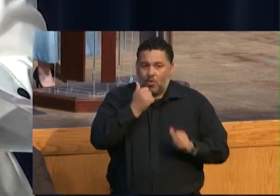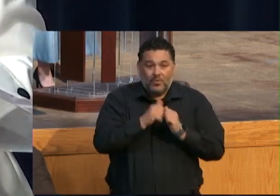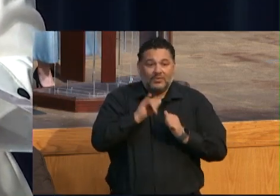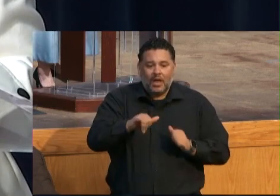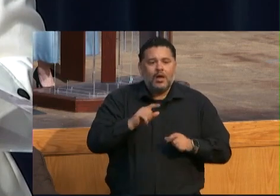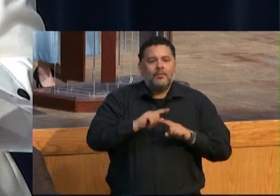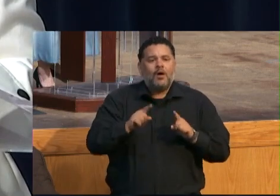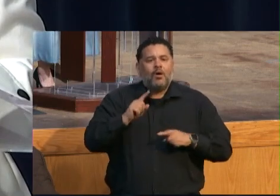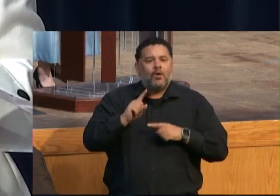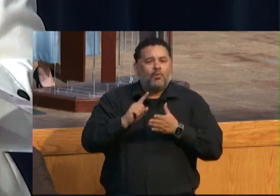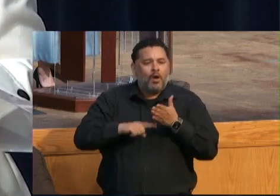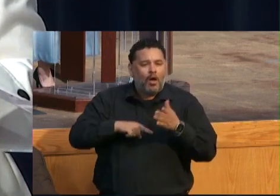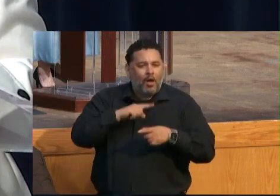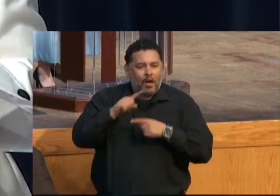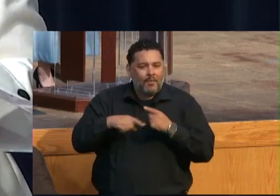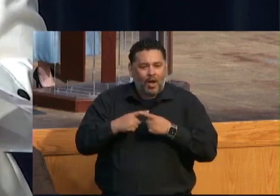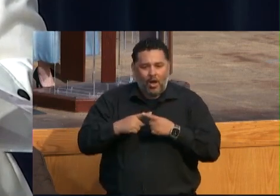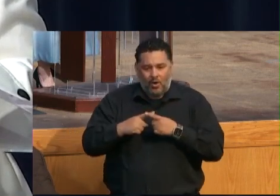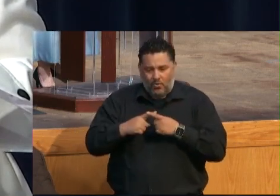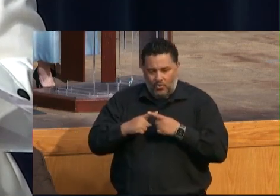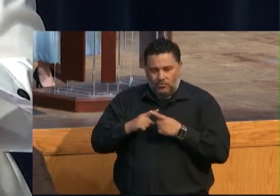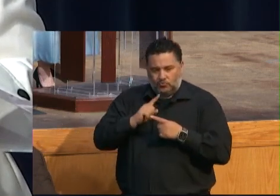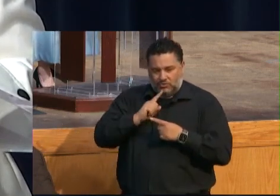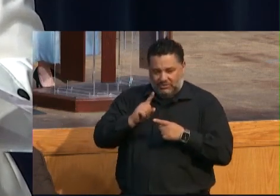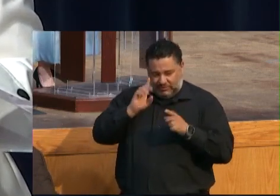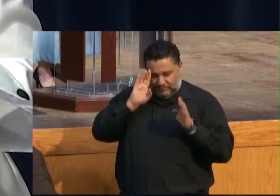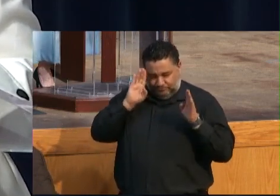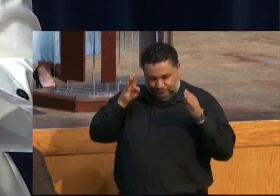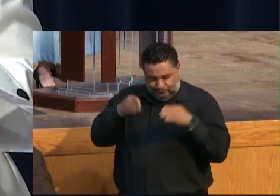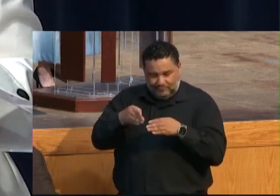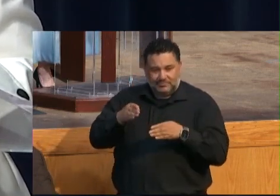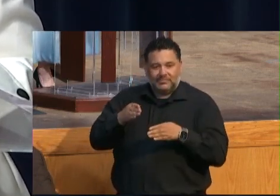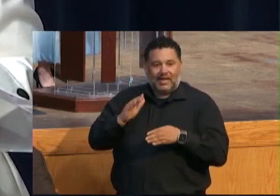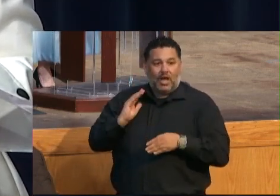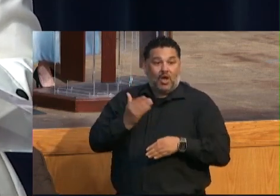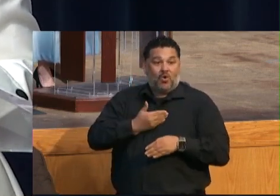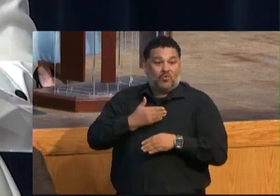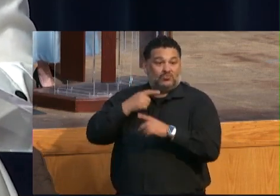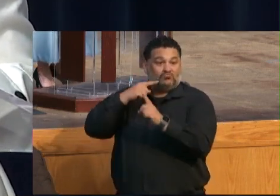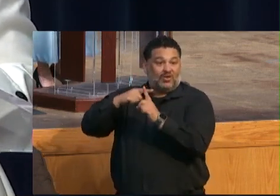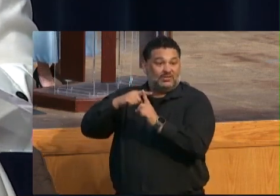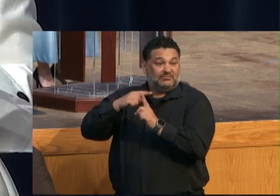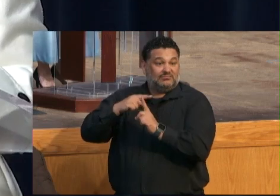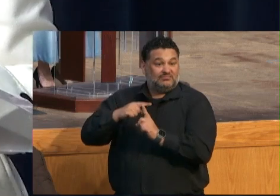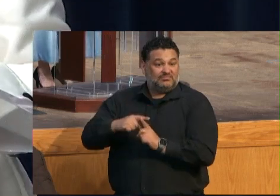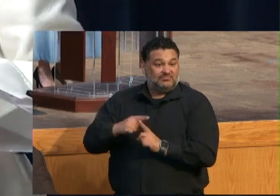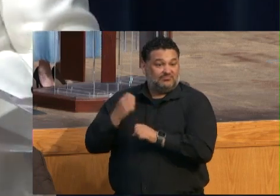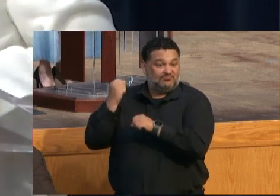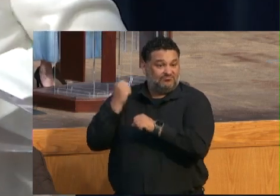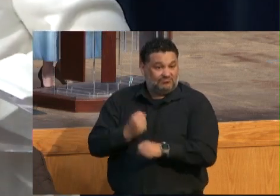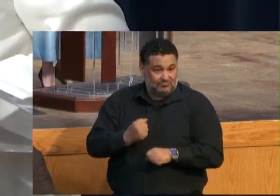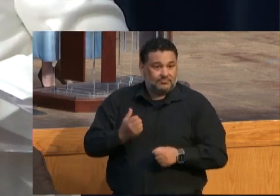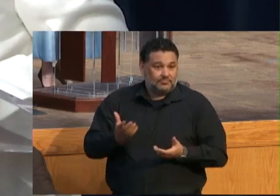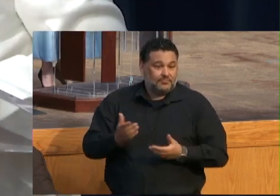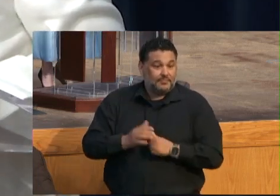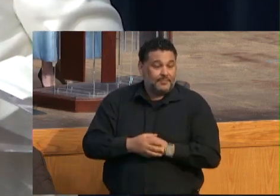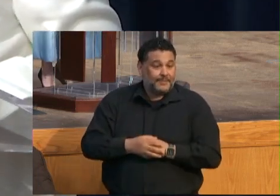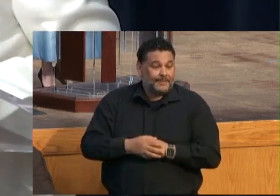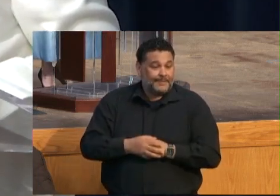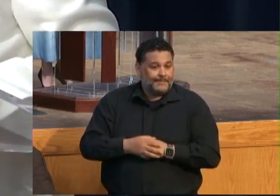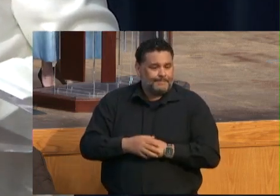doubling down on our strengths? And that's what we're going to do as an